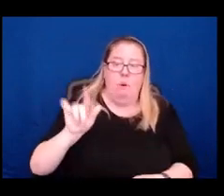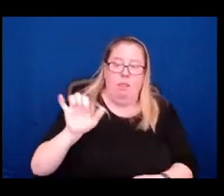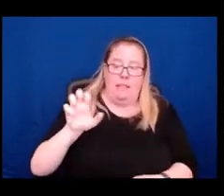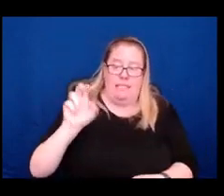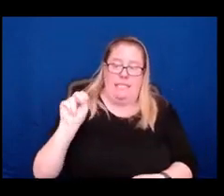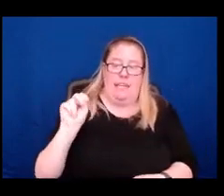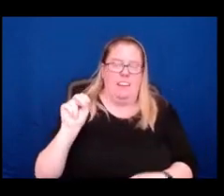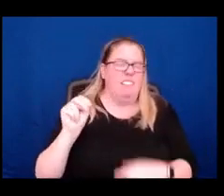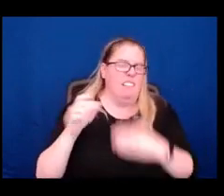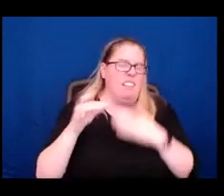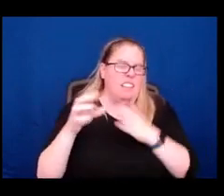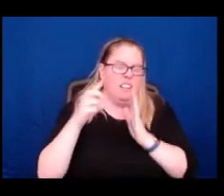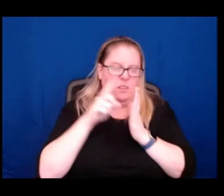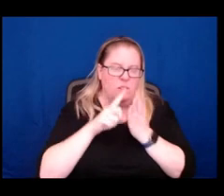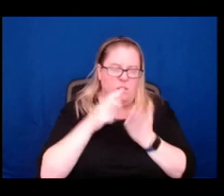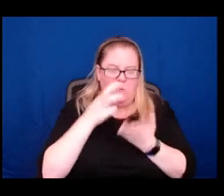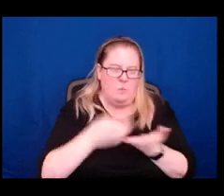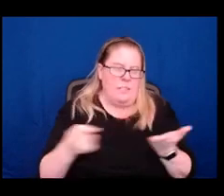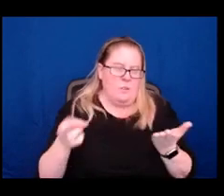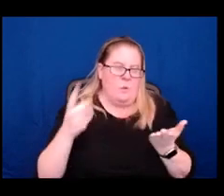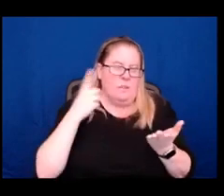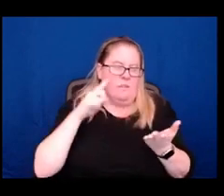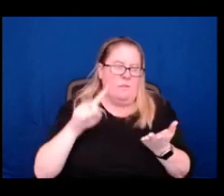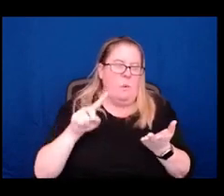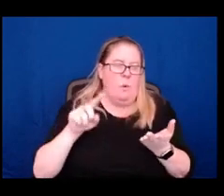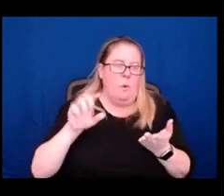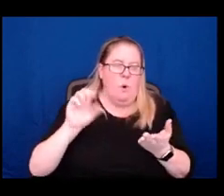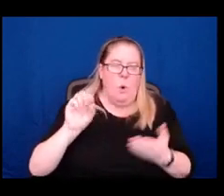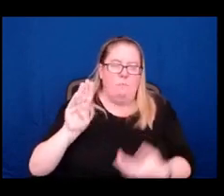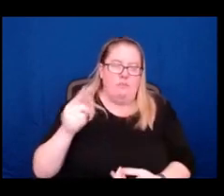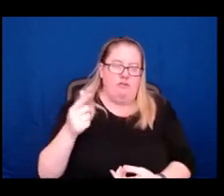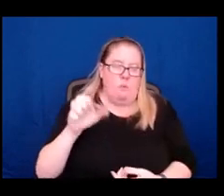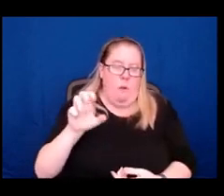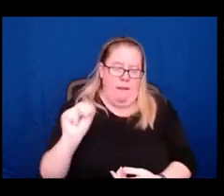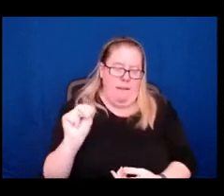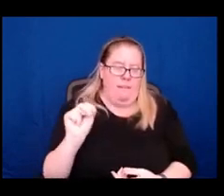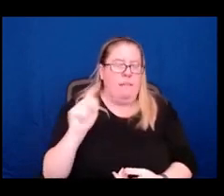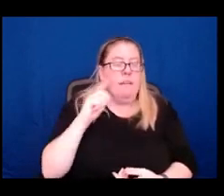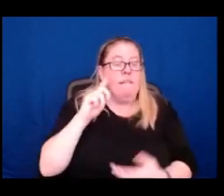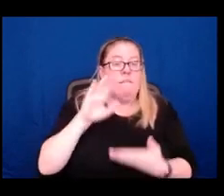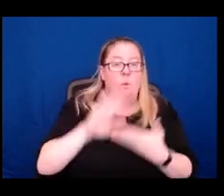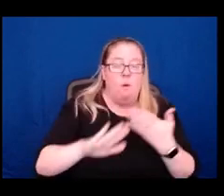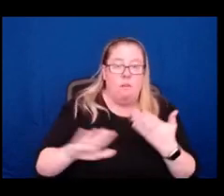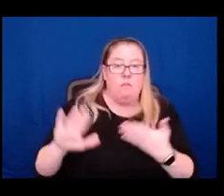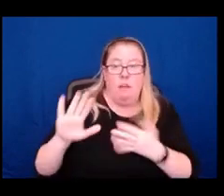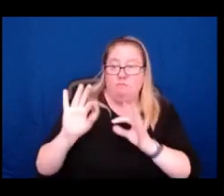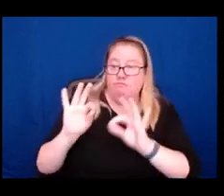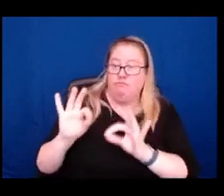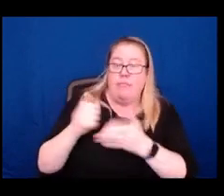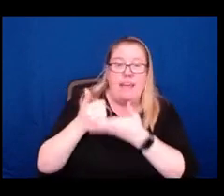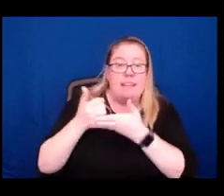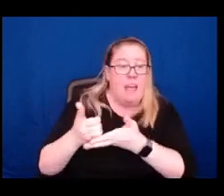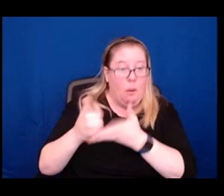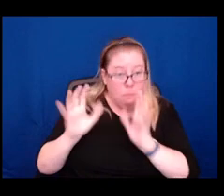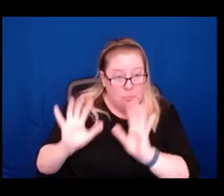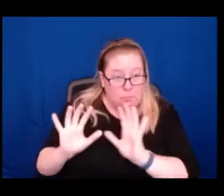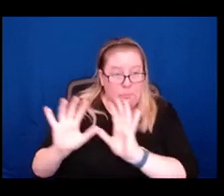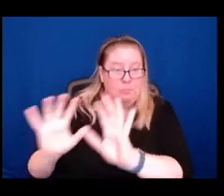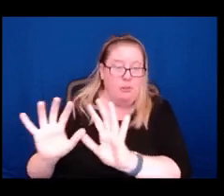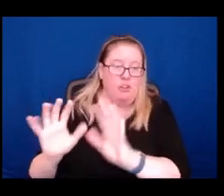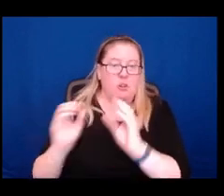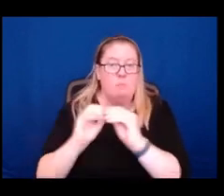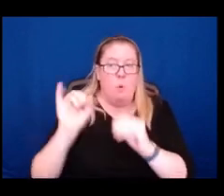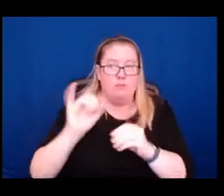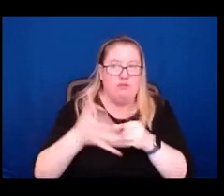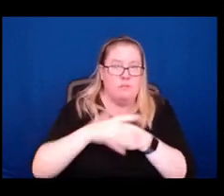is one of our leading resources for obstetrics and gynecology as a college. And that has helped. That's helped with the push. So now we